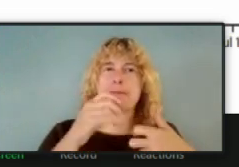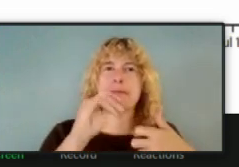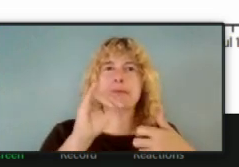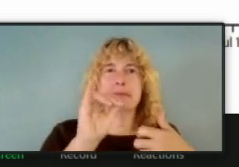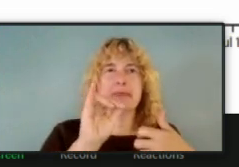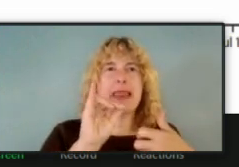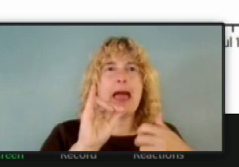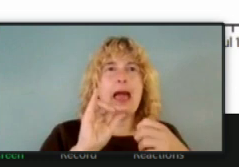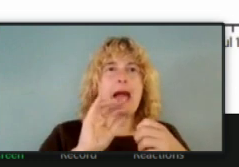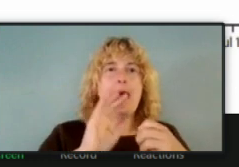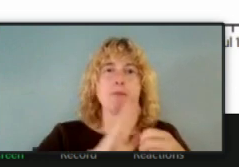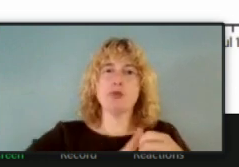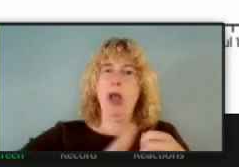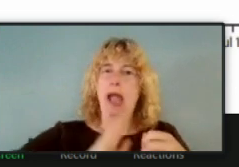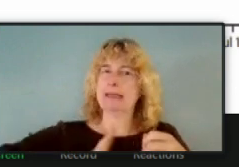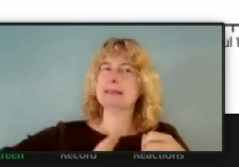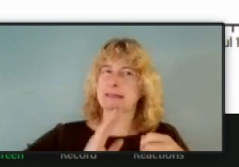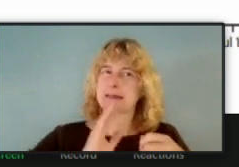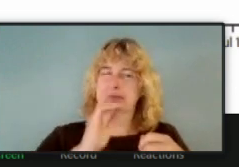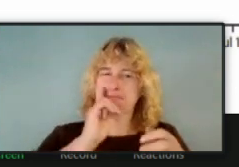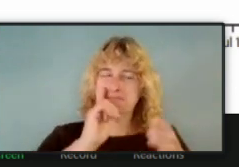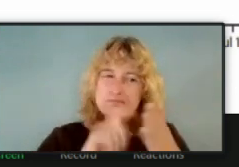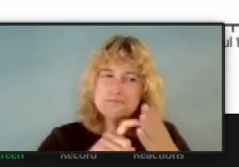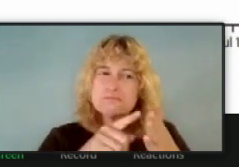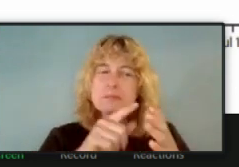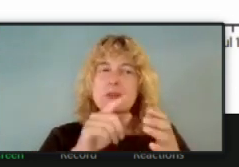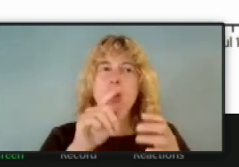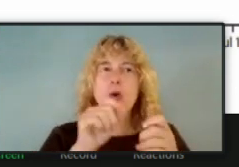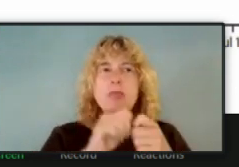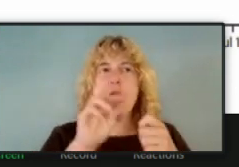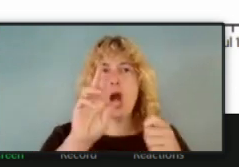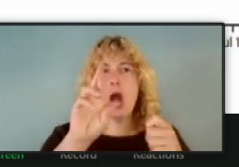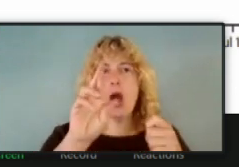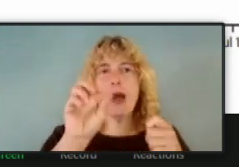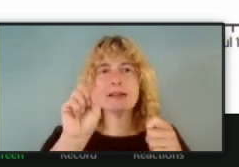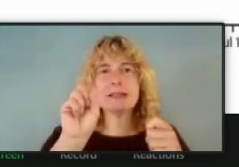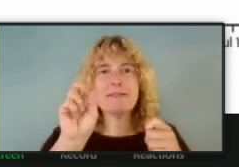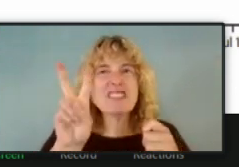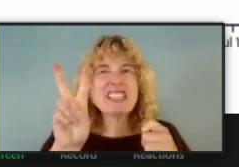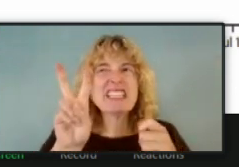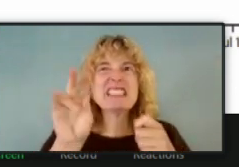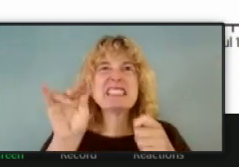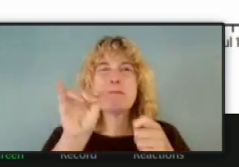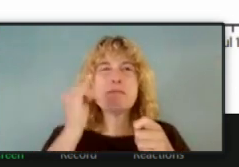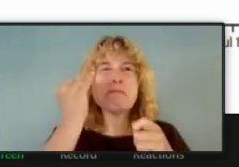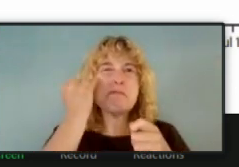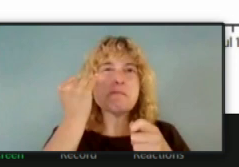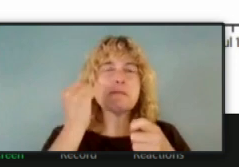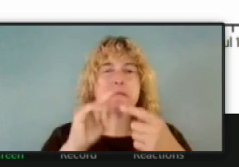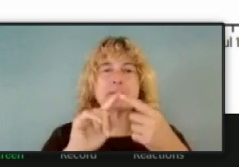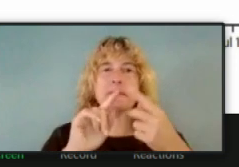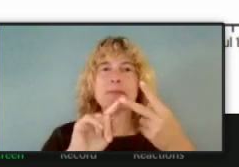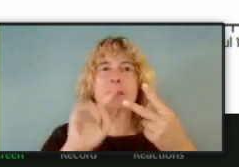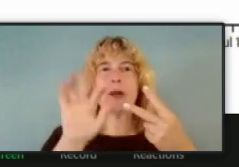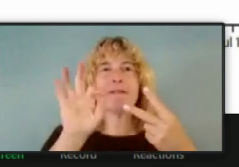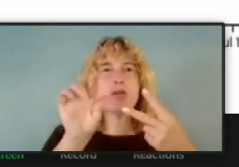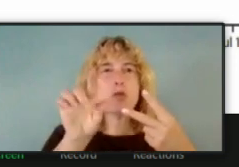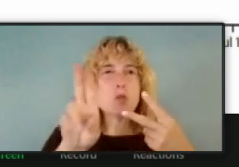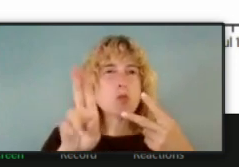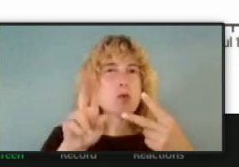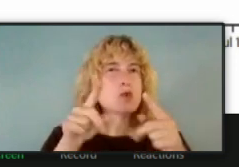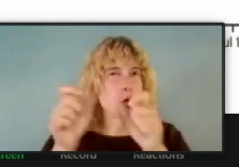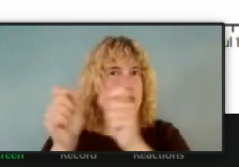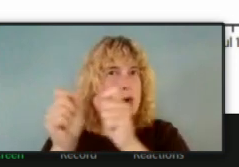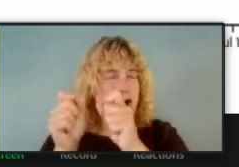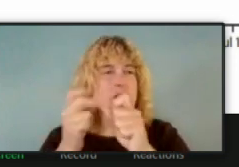respiratory bronchiolitis that we see with RSV and influenza in the wintertime. We were seeing that sort of pattern in